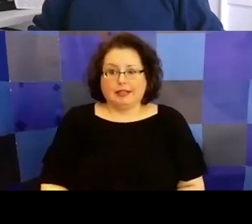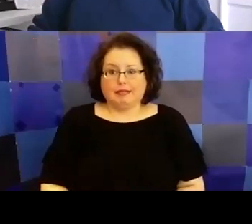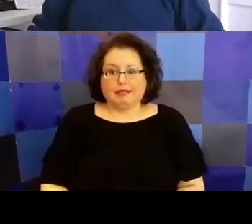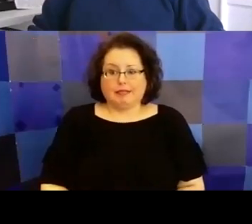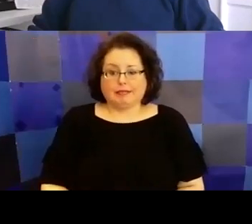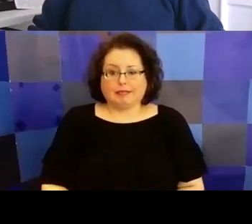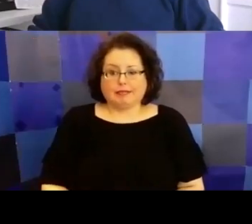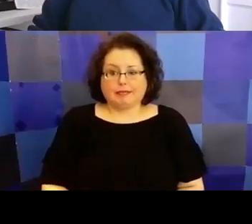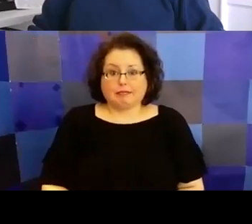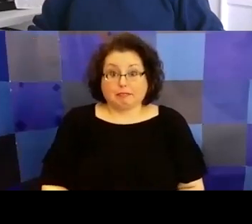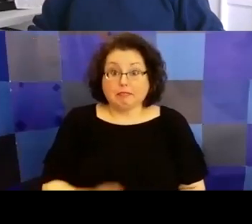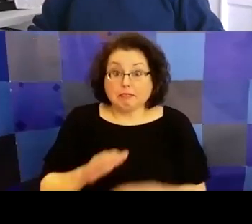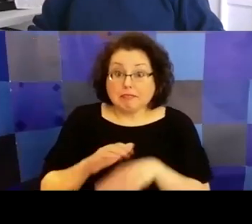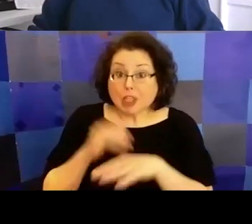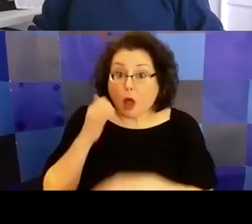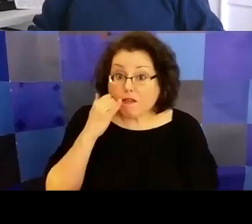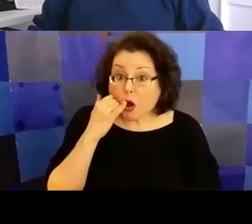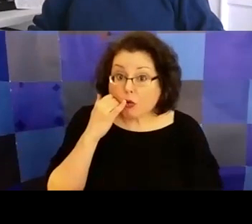He's on the phone.